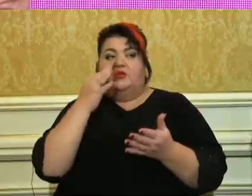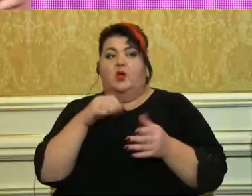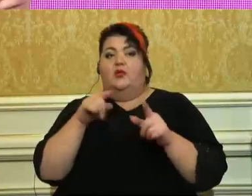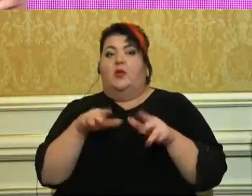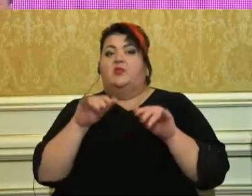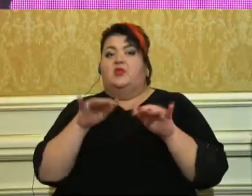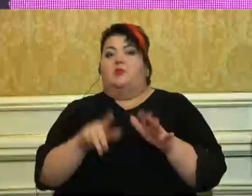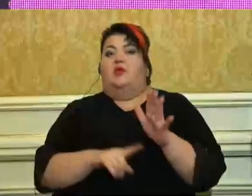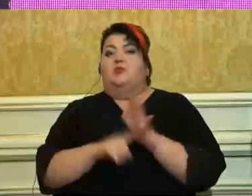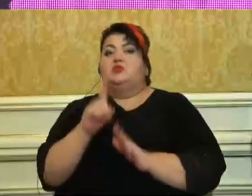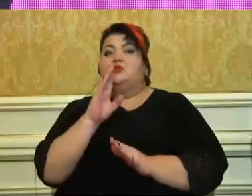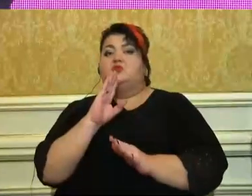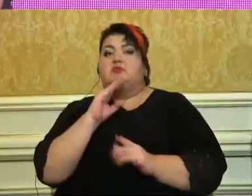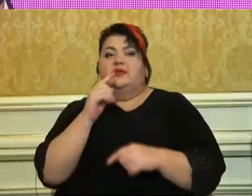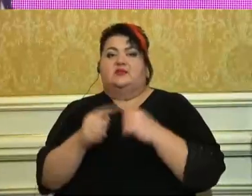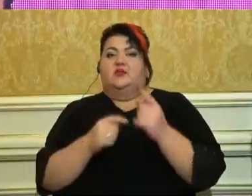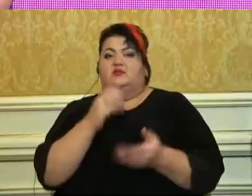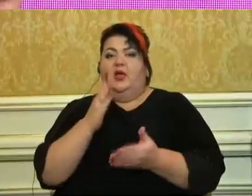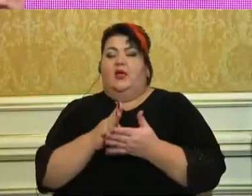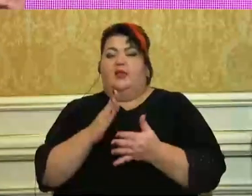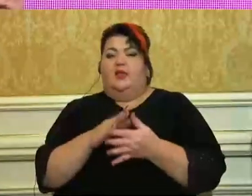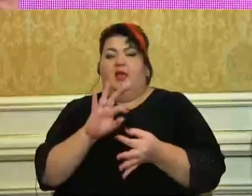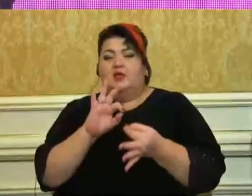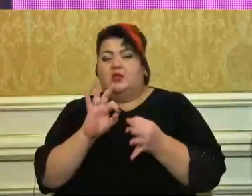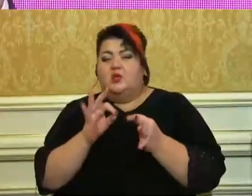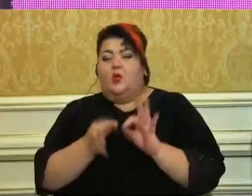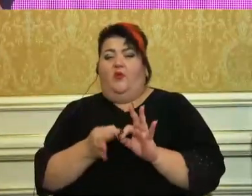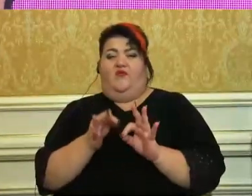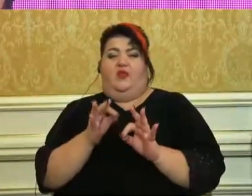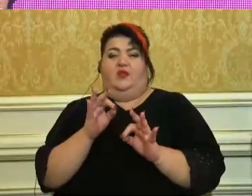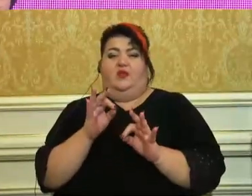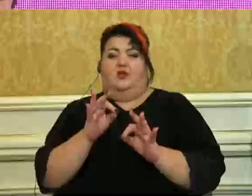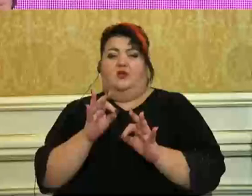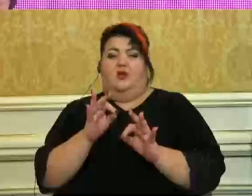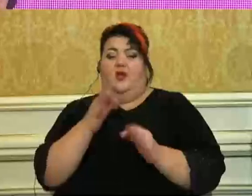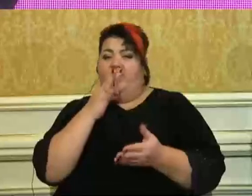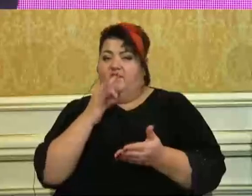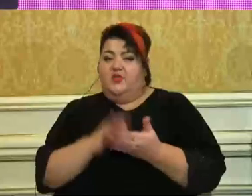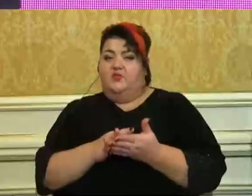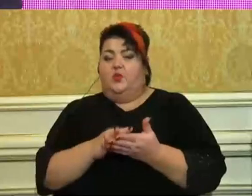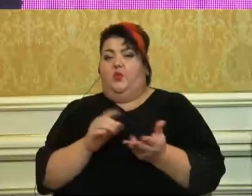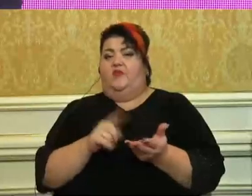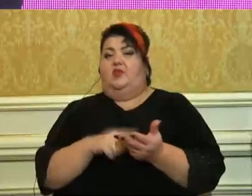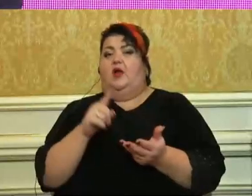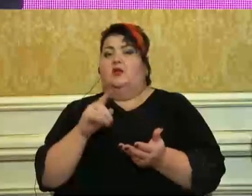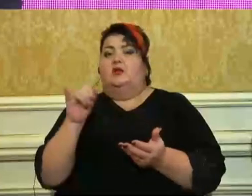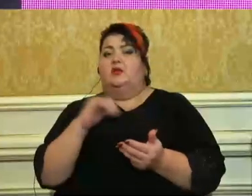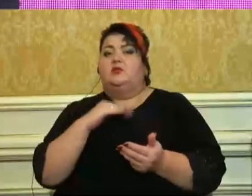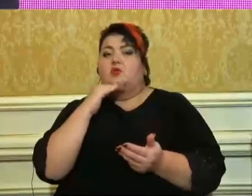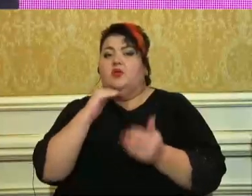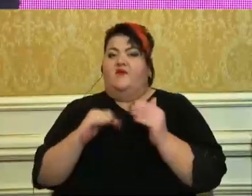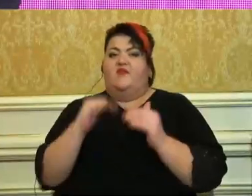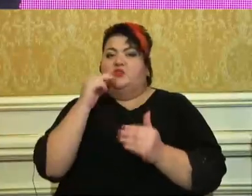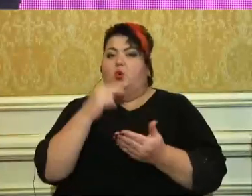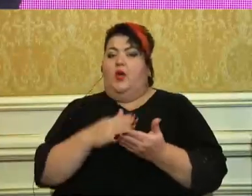experience, in these cases, when women start doing something, there is a lot of responsibility there